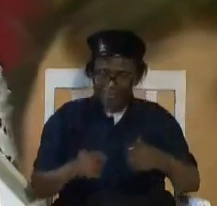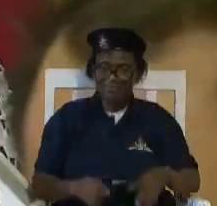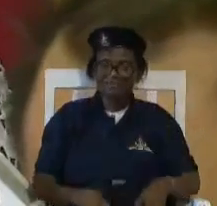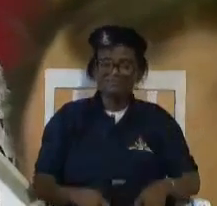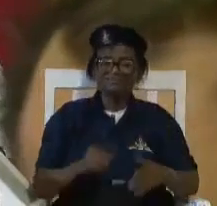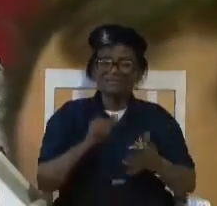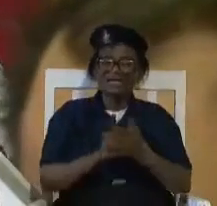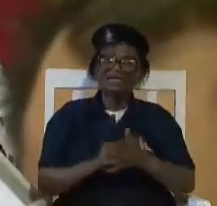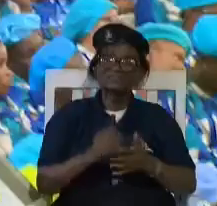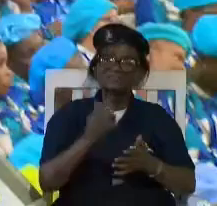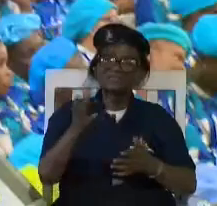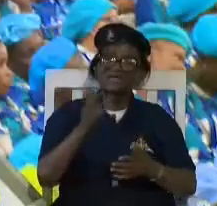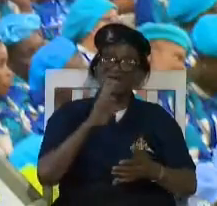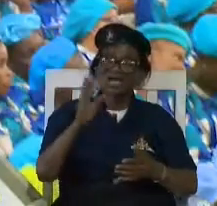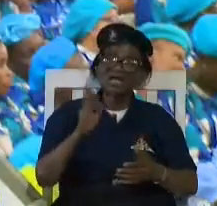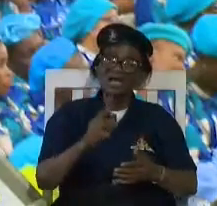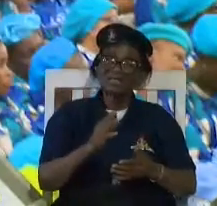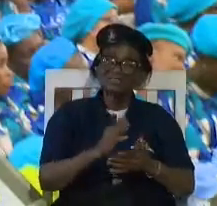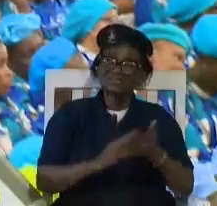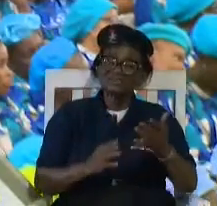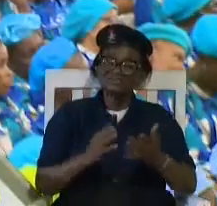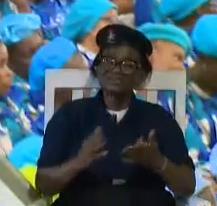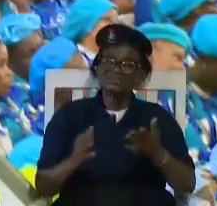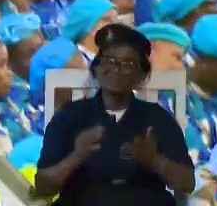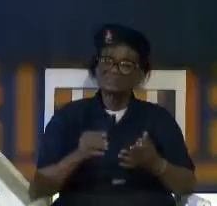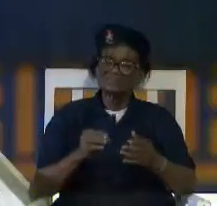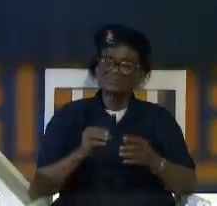that there are certain things not too bad.